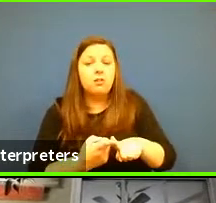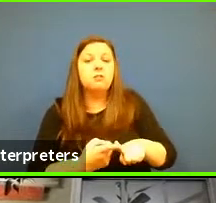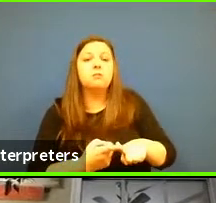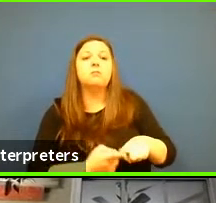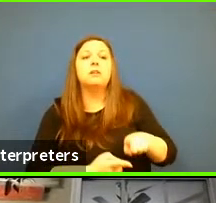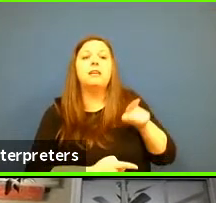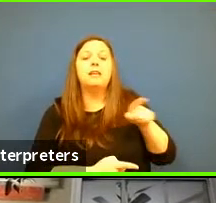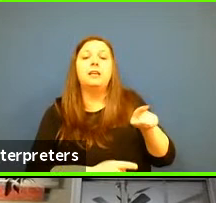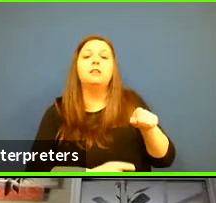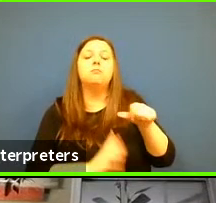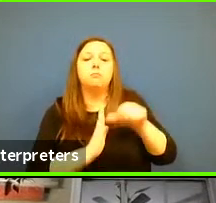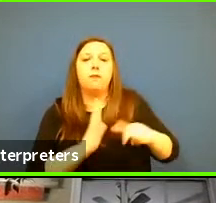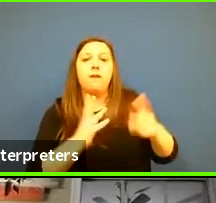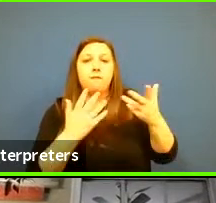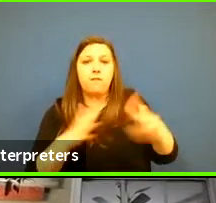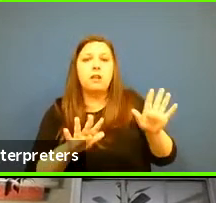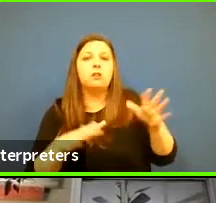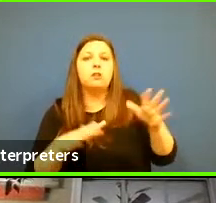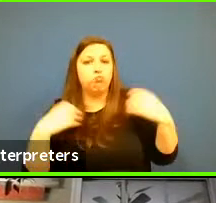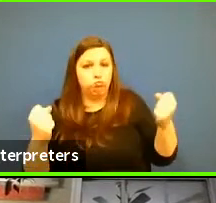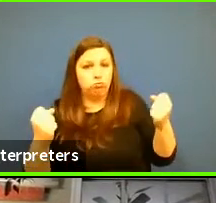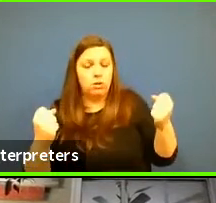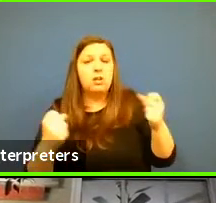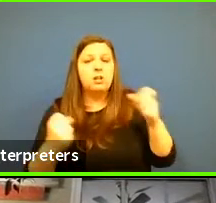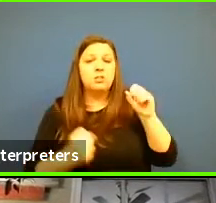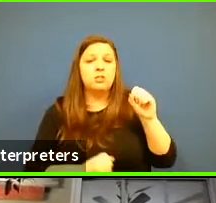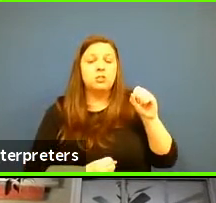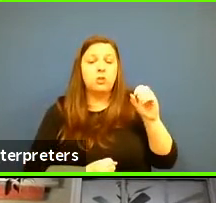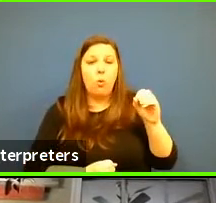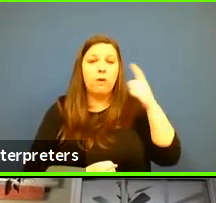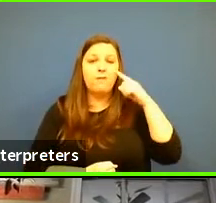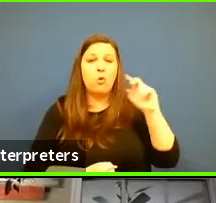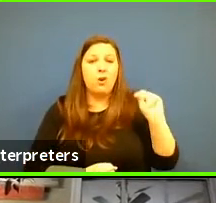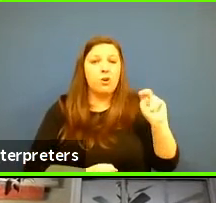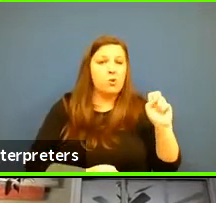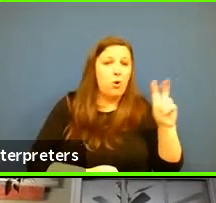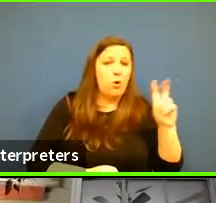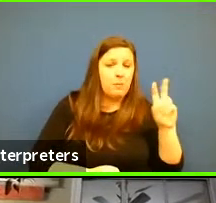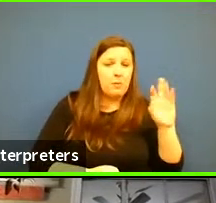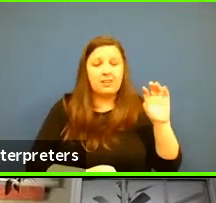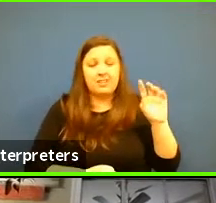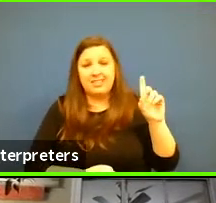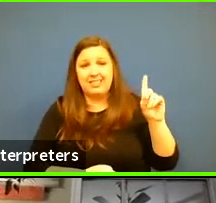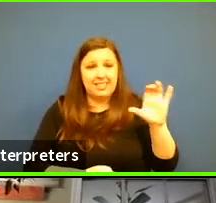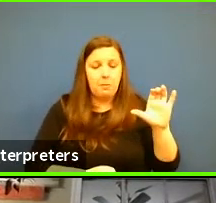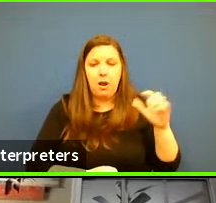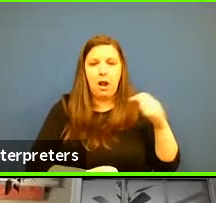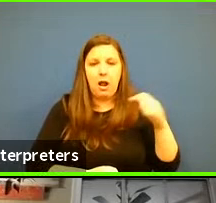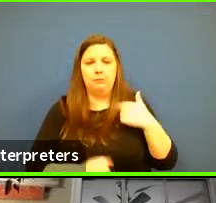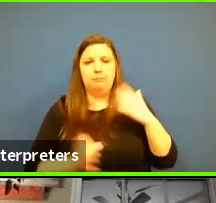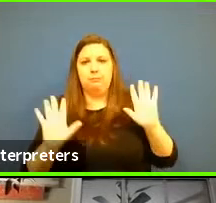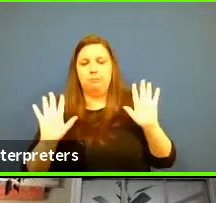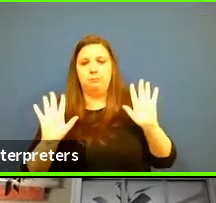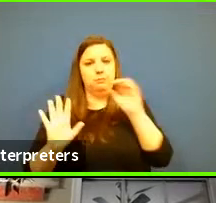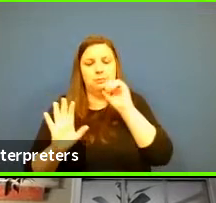recovery. So in terms of November, December, I'm definitely out of the